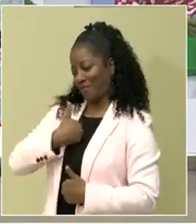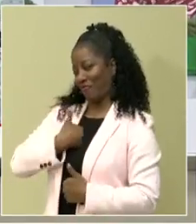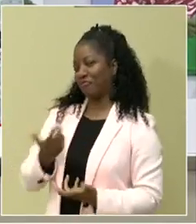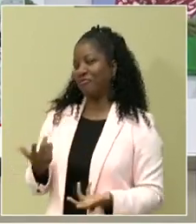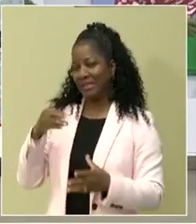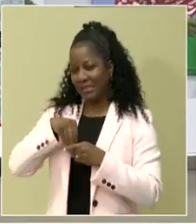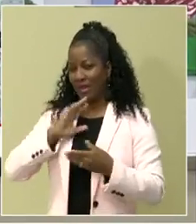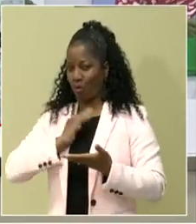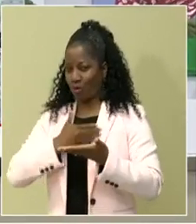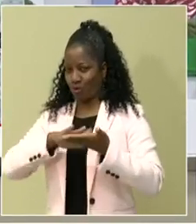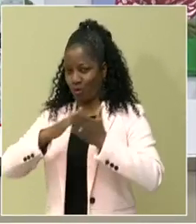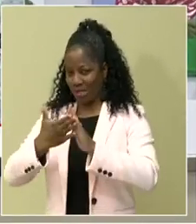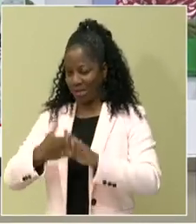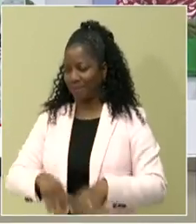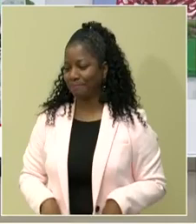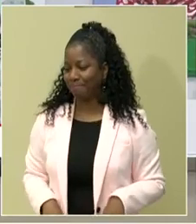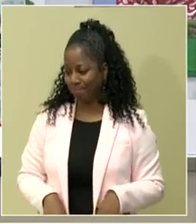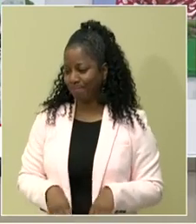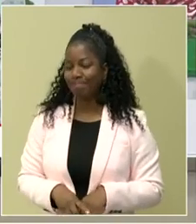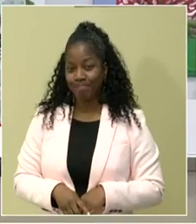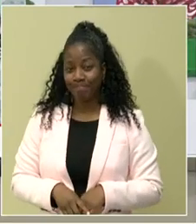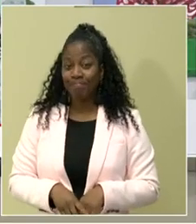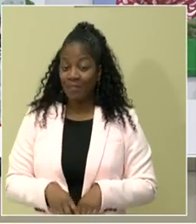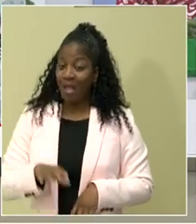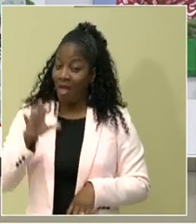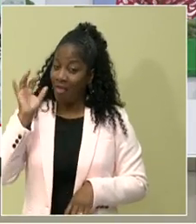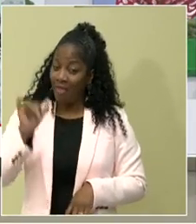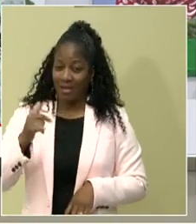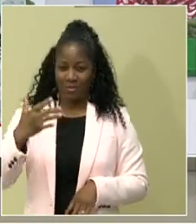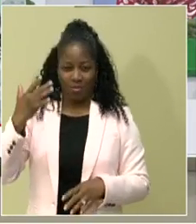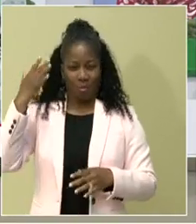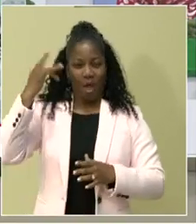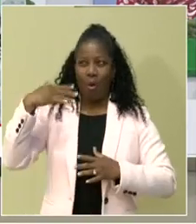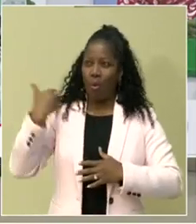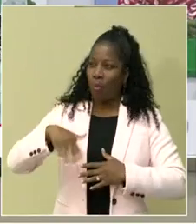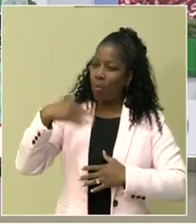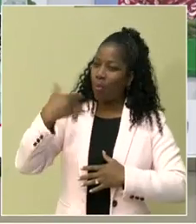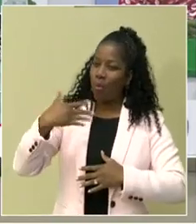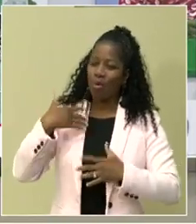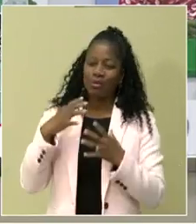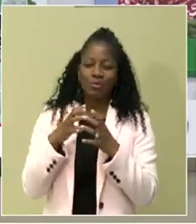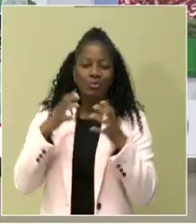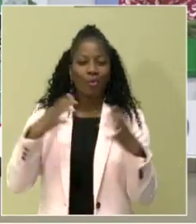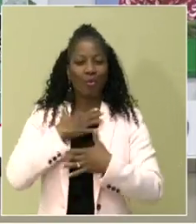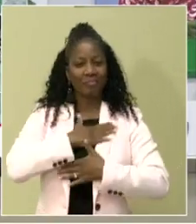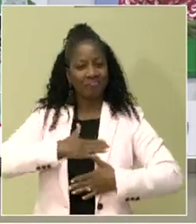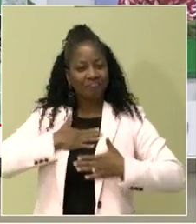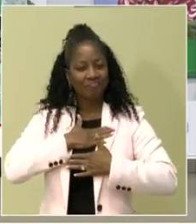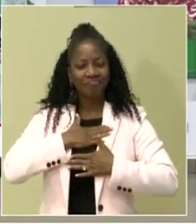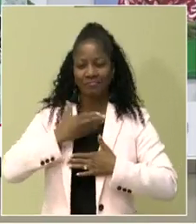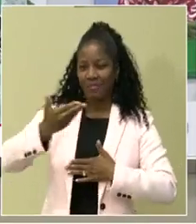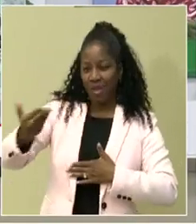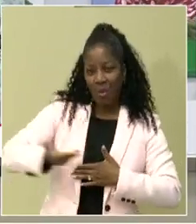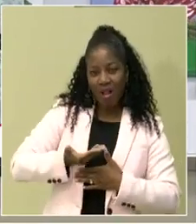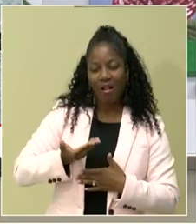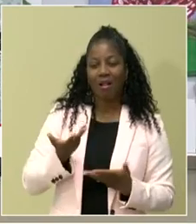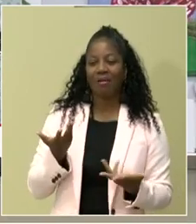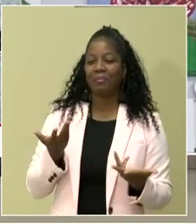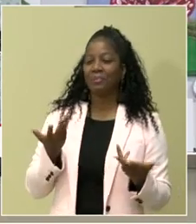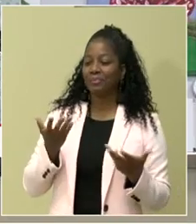our community. And that's why it gives me so much pleasure to welcome and